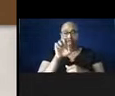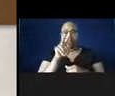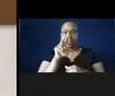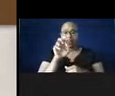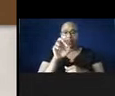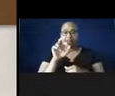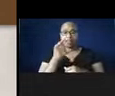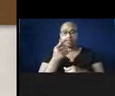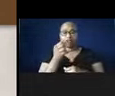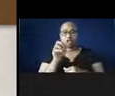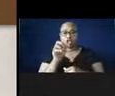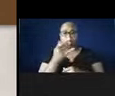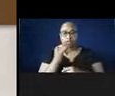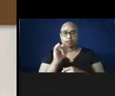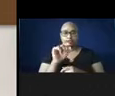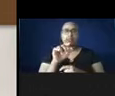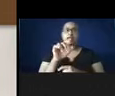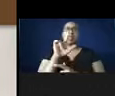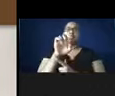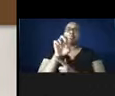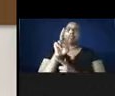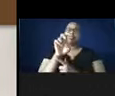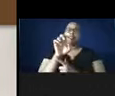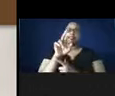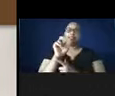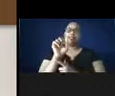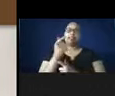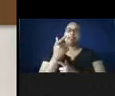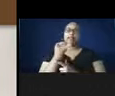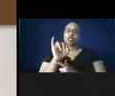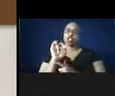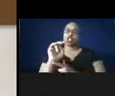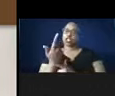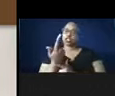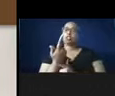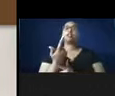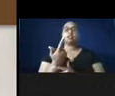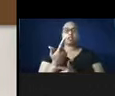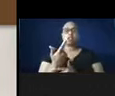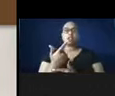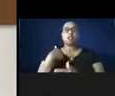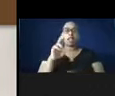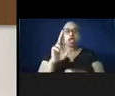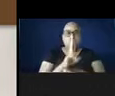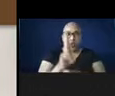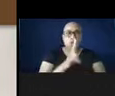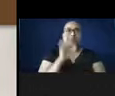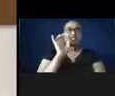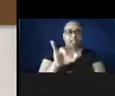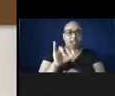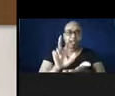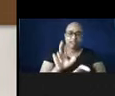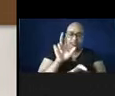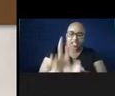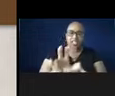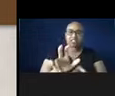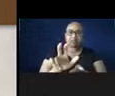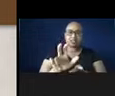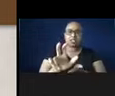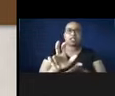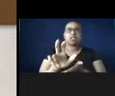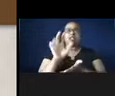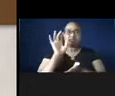that, right? We use this investment into the facility so that it can continue to be a